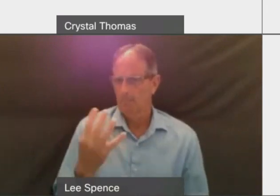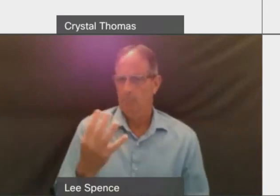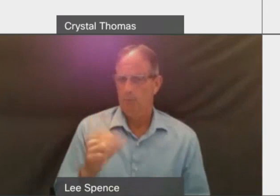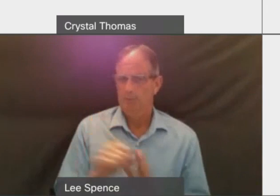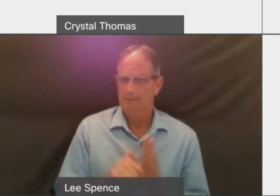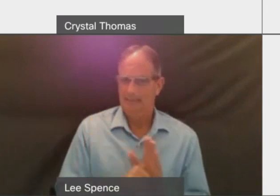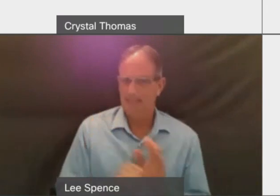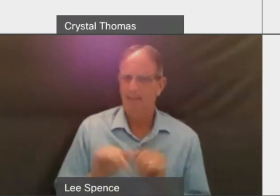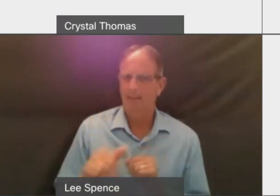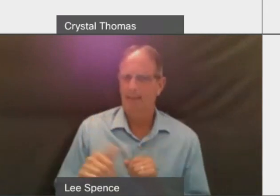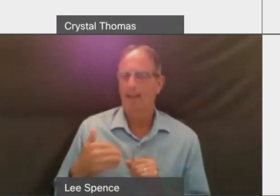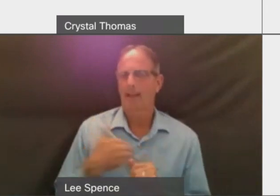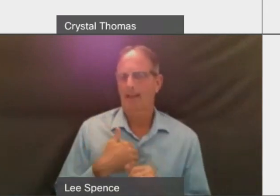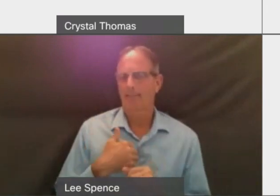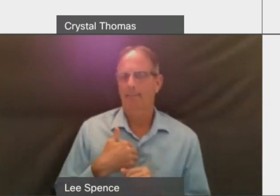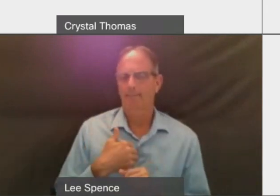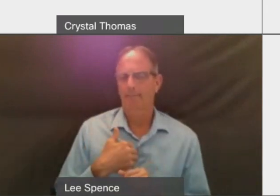that have